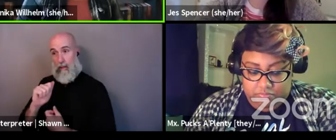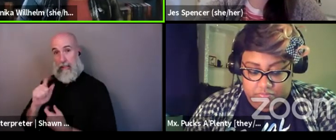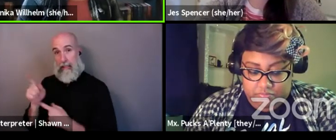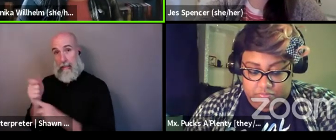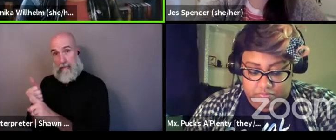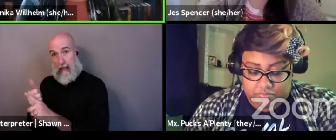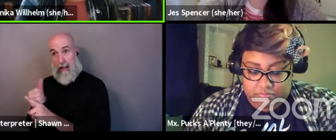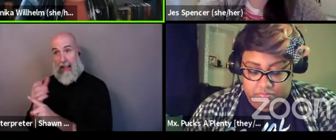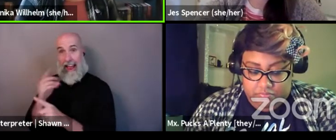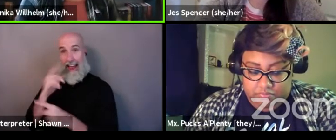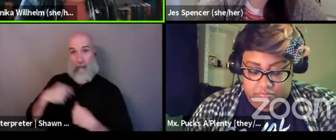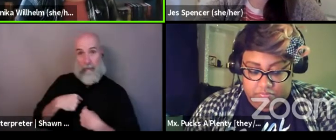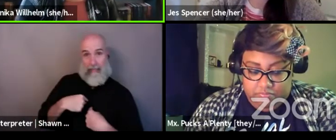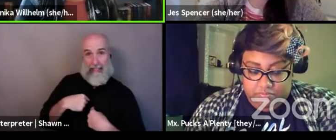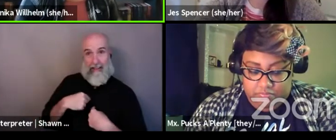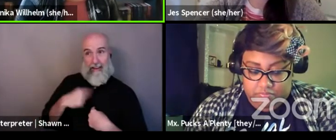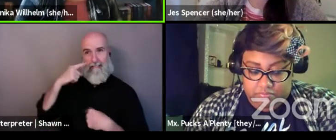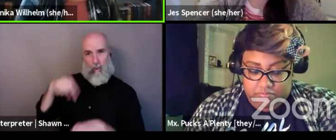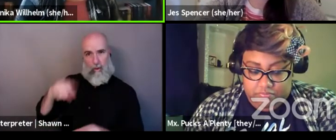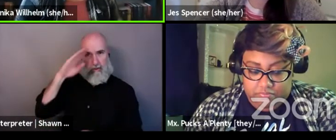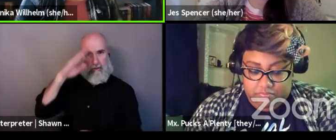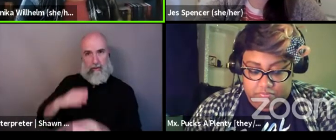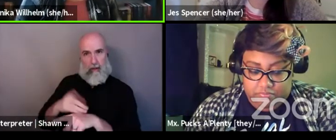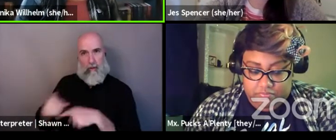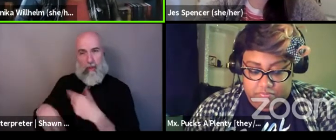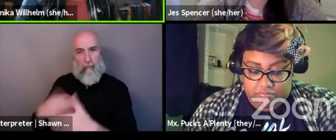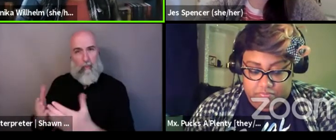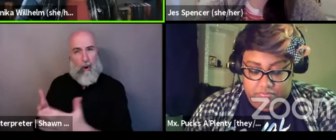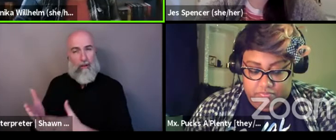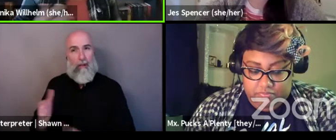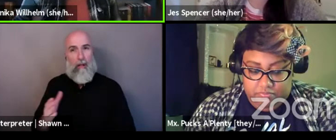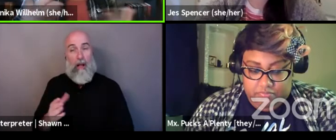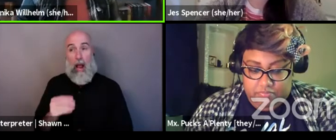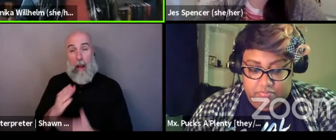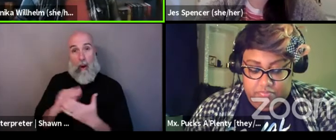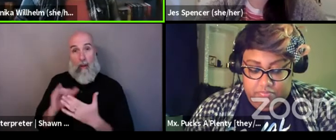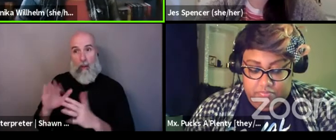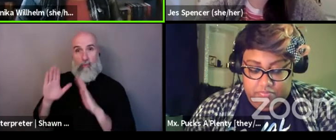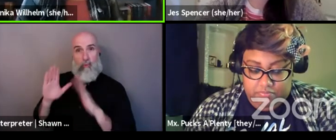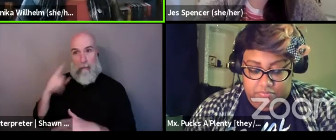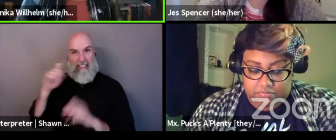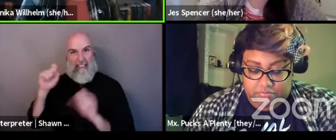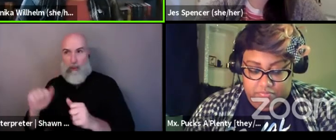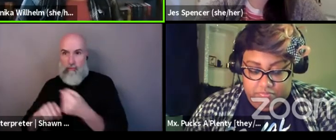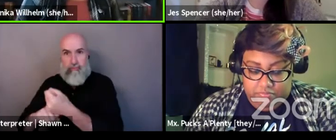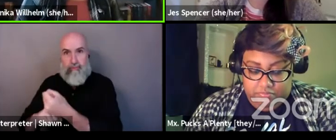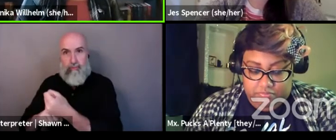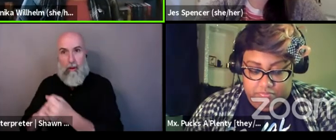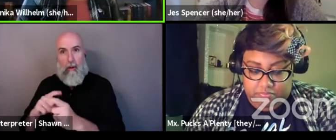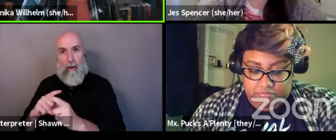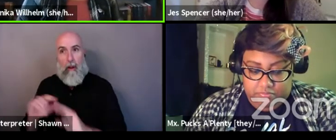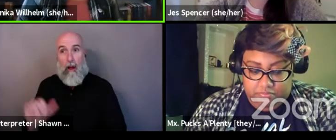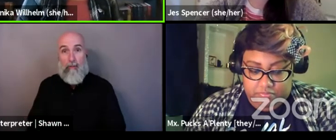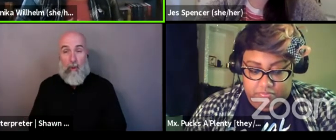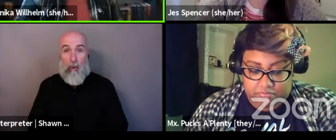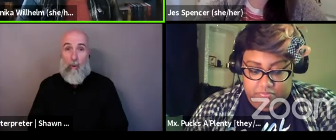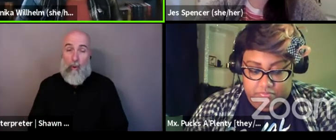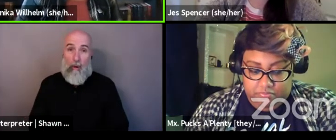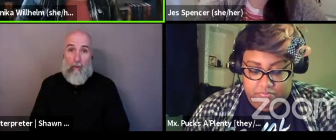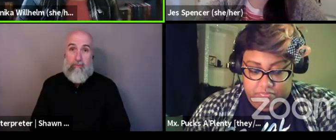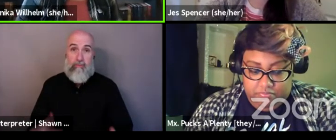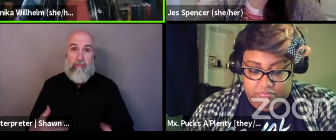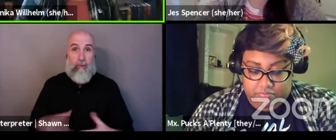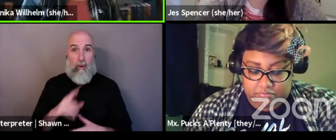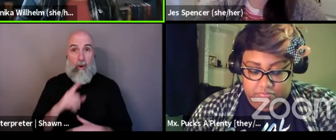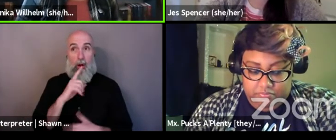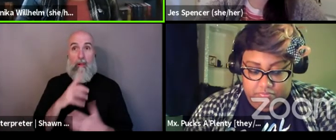the process. And I was like, part of that was great just because he could do that. But also, man, it took a lot of